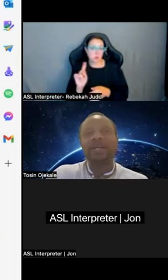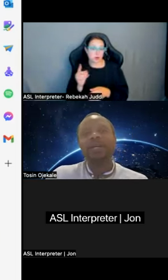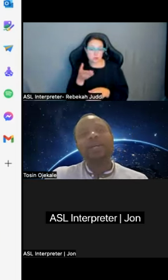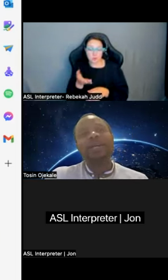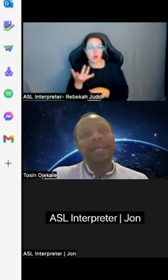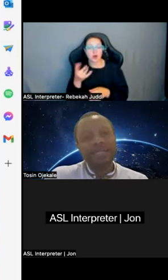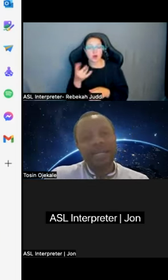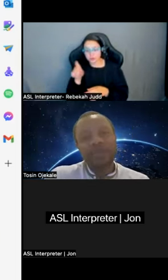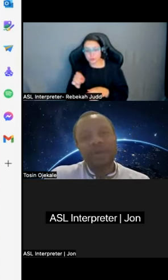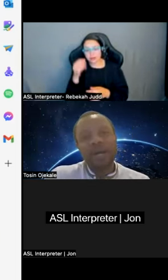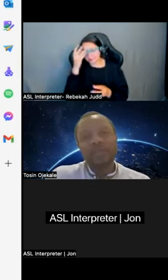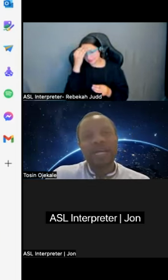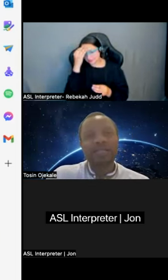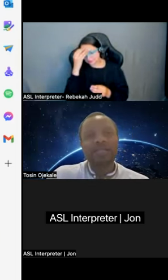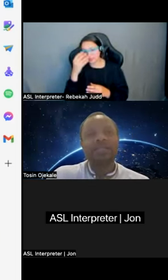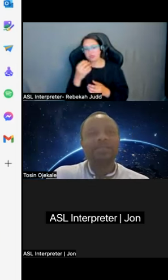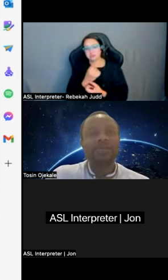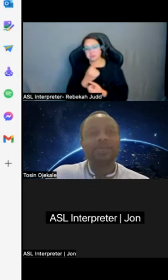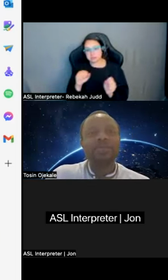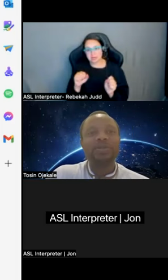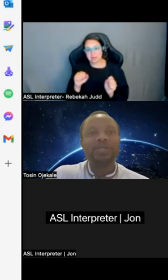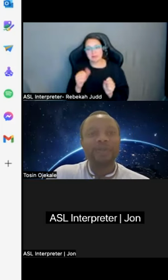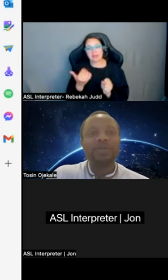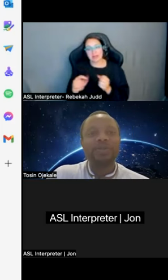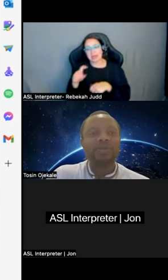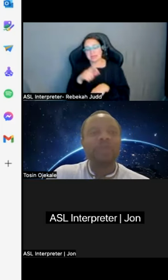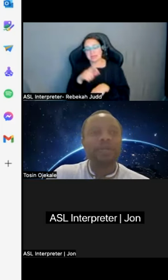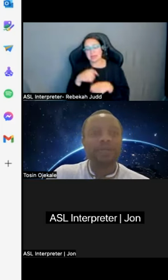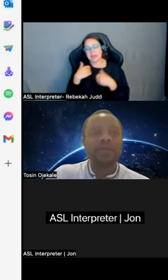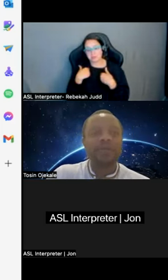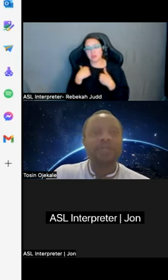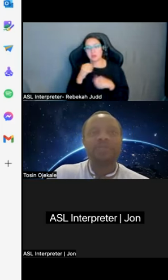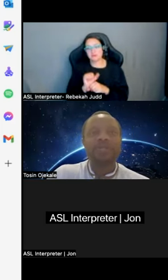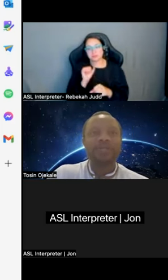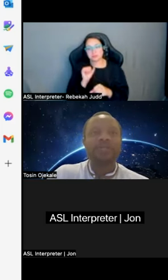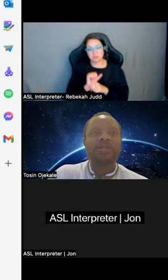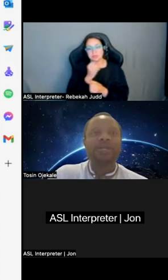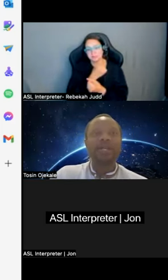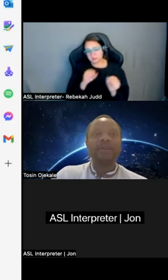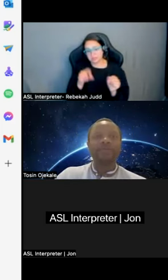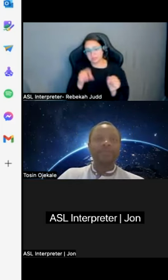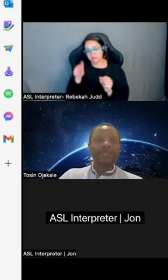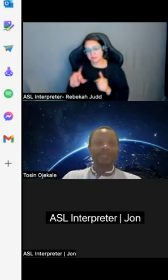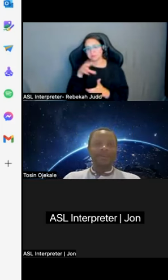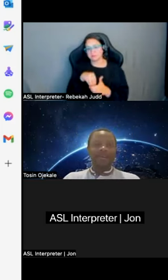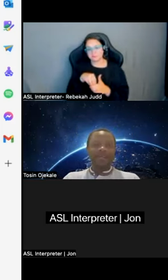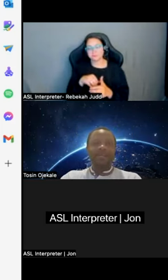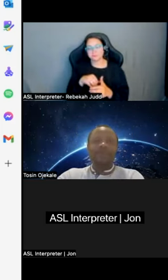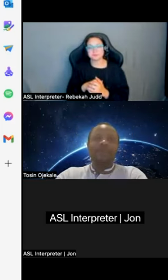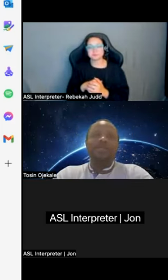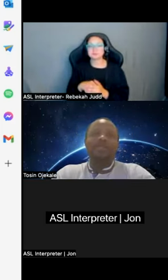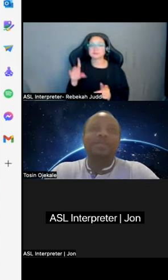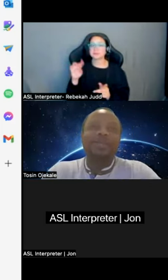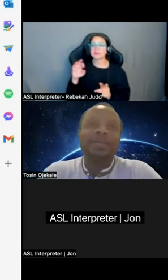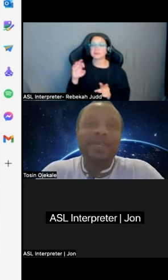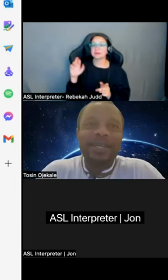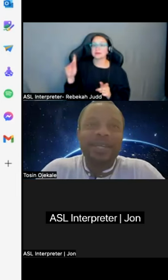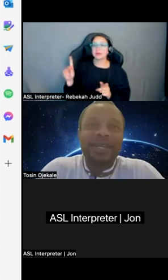consider. Anytime you have a task to do, safety must be part of your considerations. Derek, please go ahead and ask your